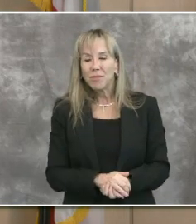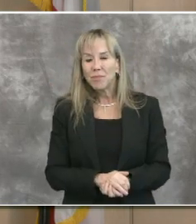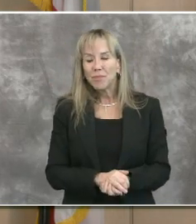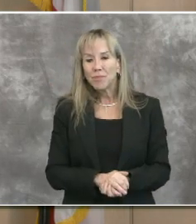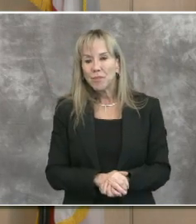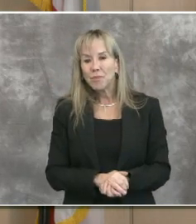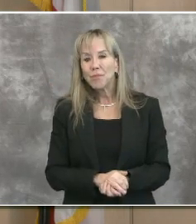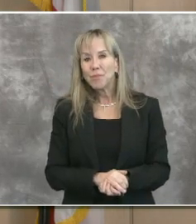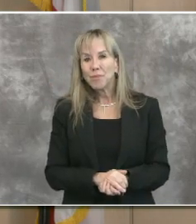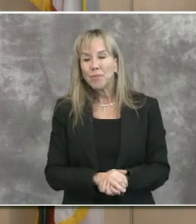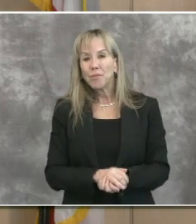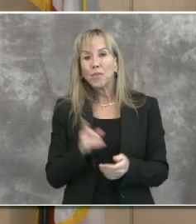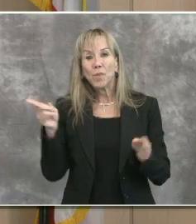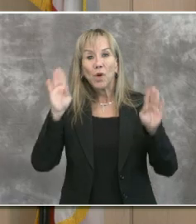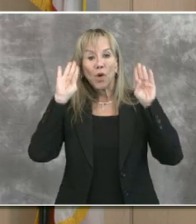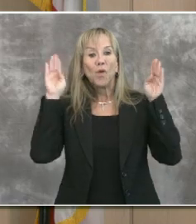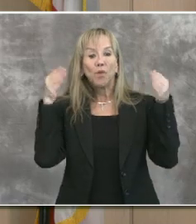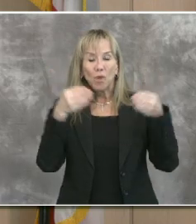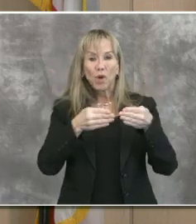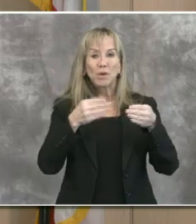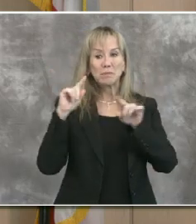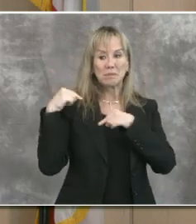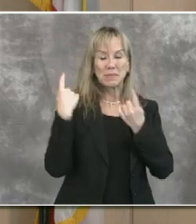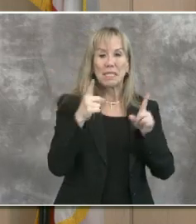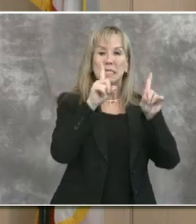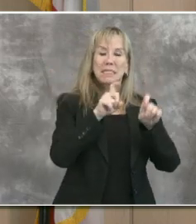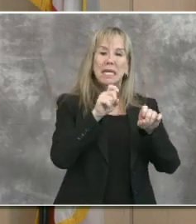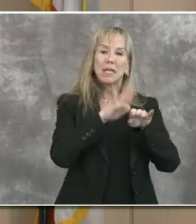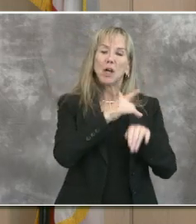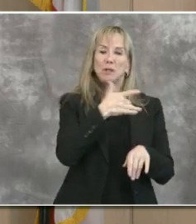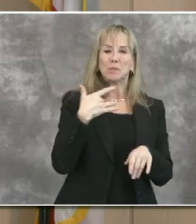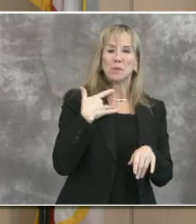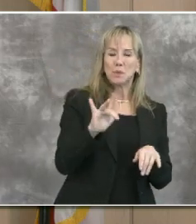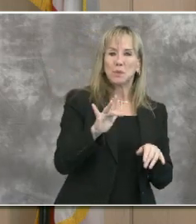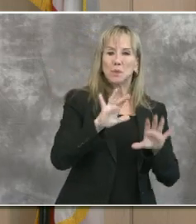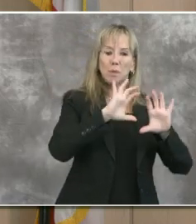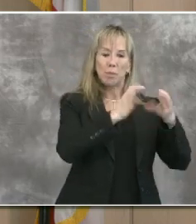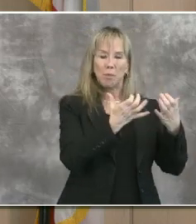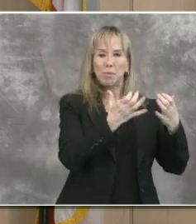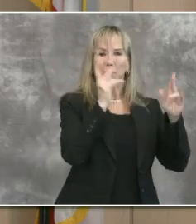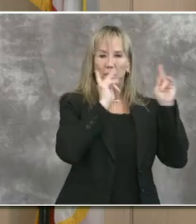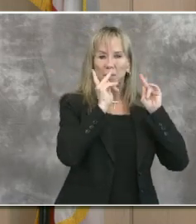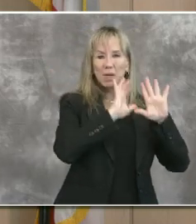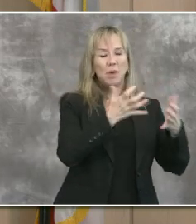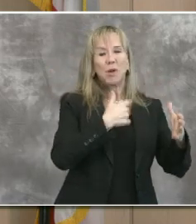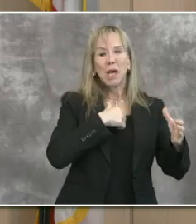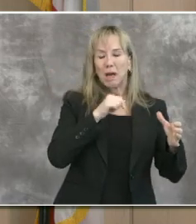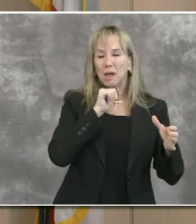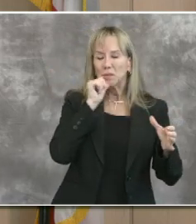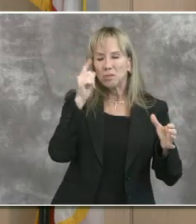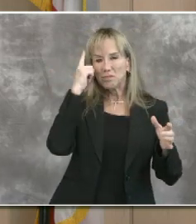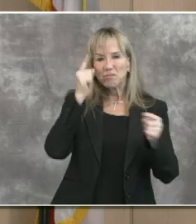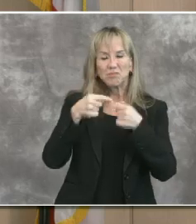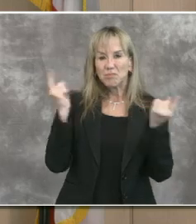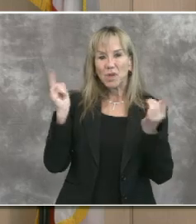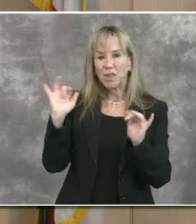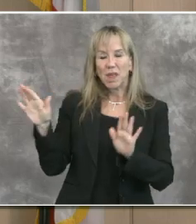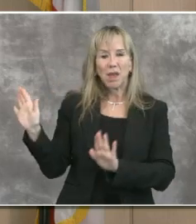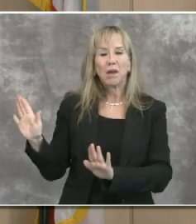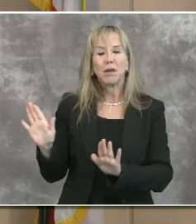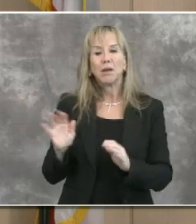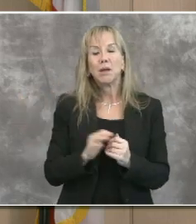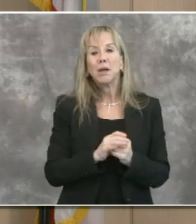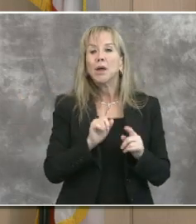to focus testing on vulnerable populations, so I'm not questioning that, but from what you've told me and